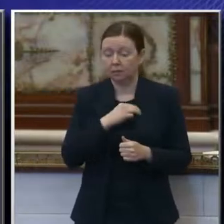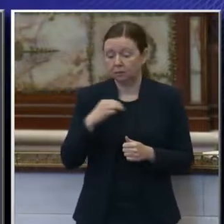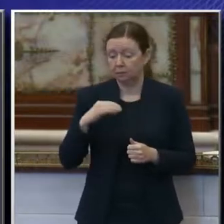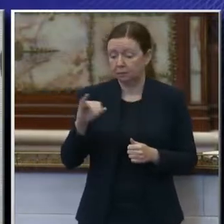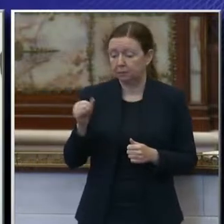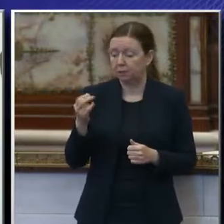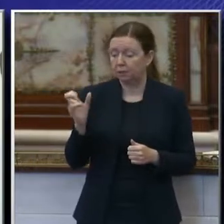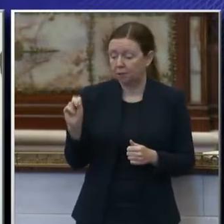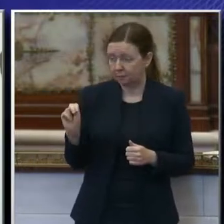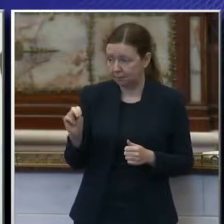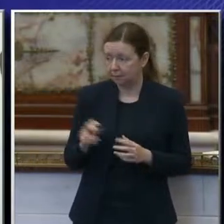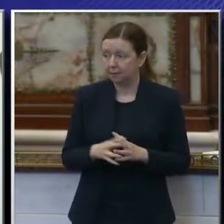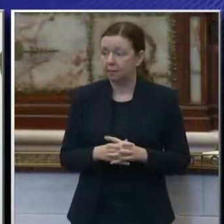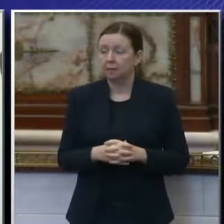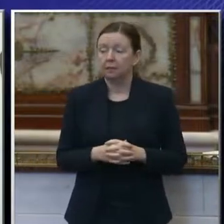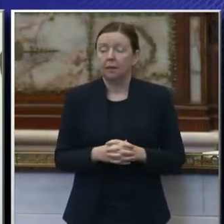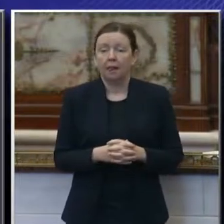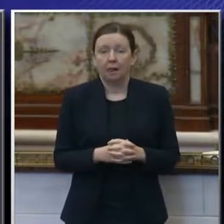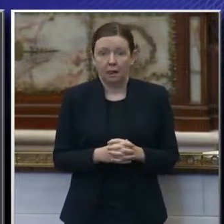So